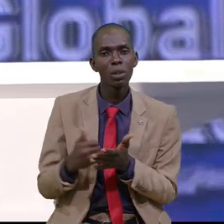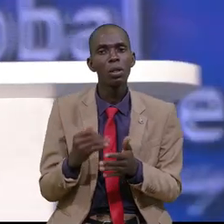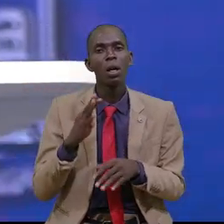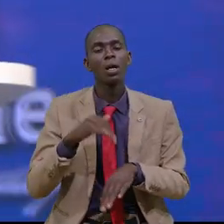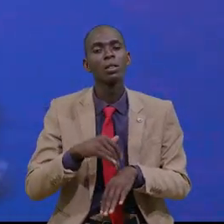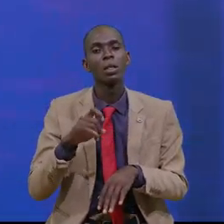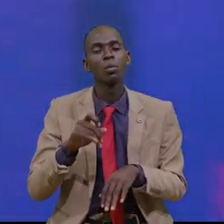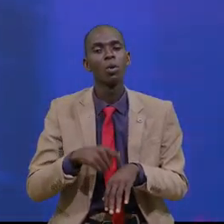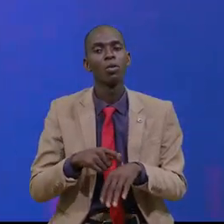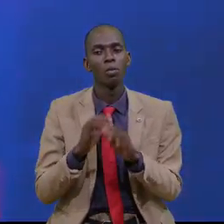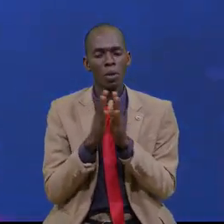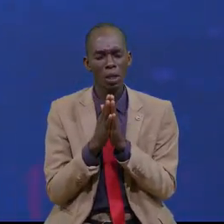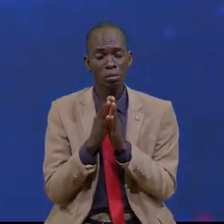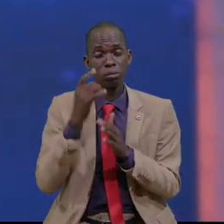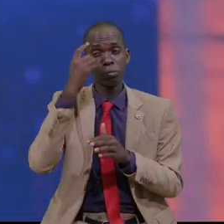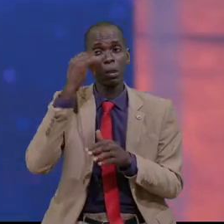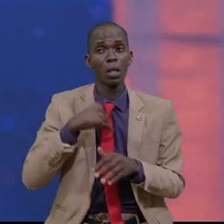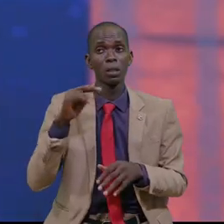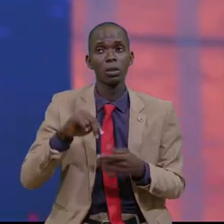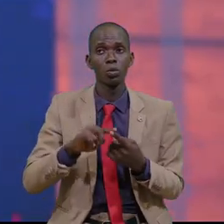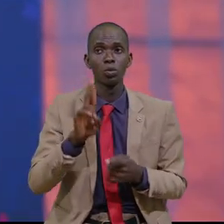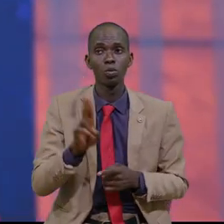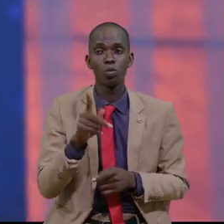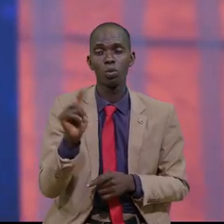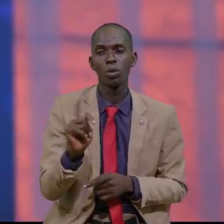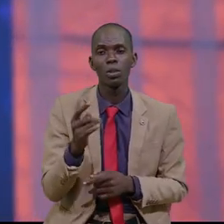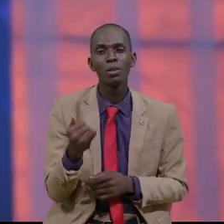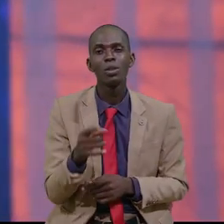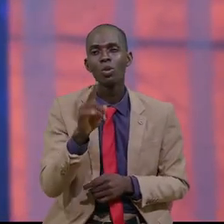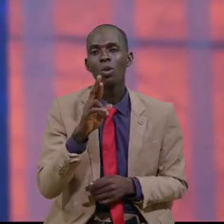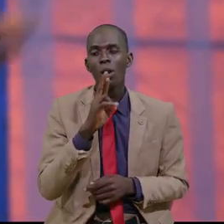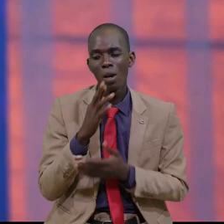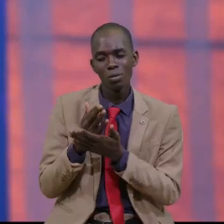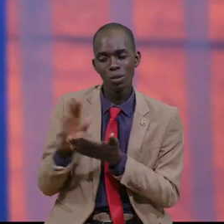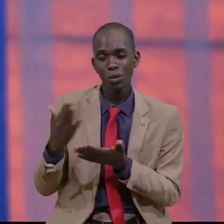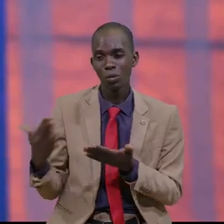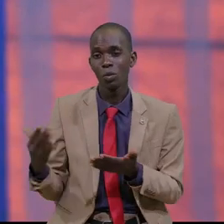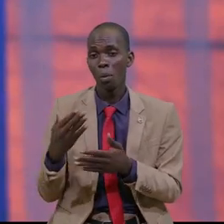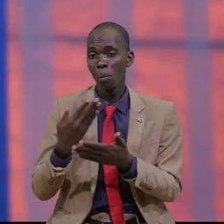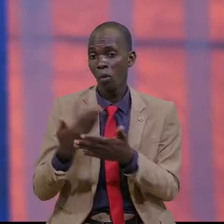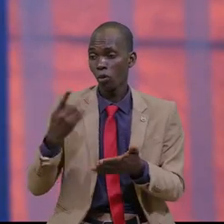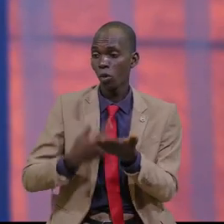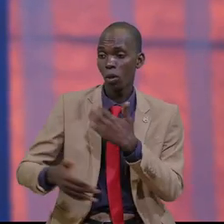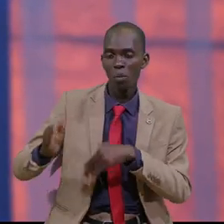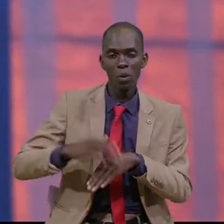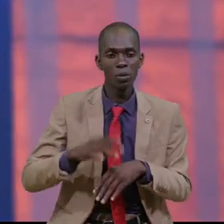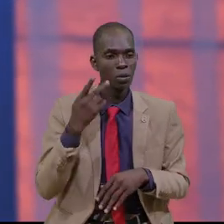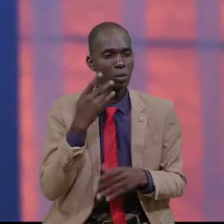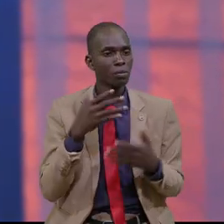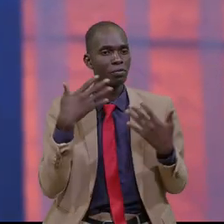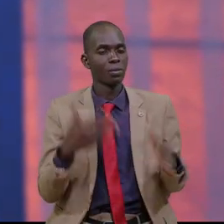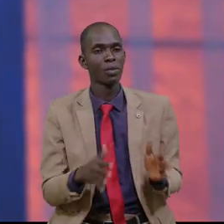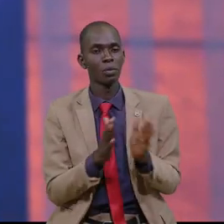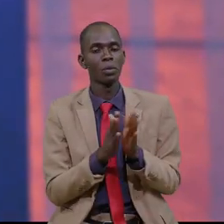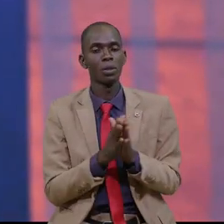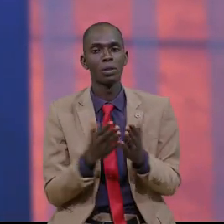to visit the toilet now. You're neglecting something. Before you come back, we'll say in Jesus' name we'll pray. And then